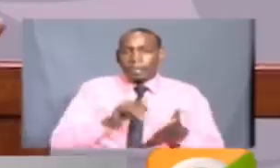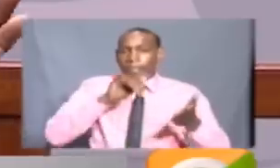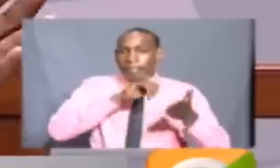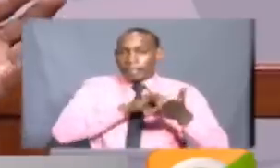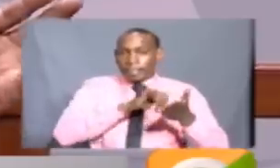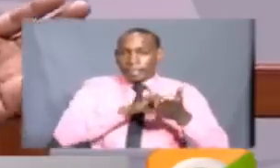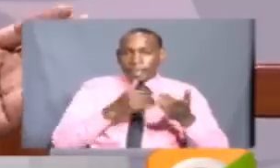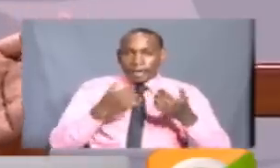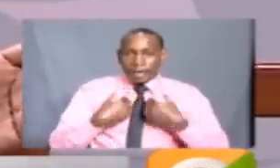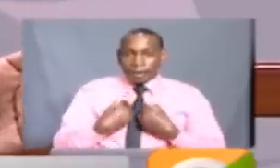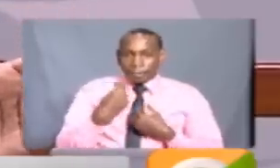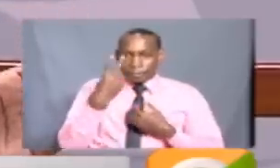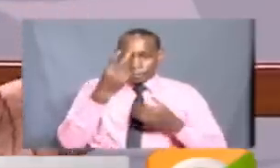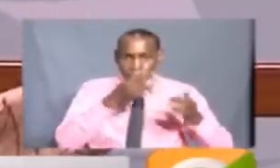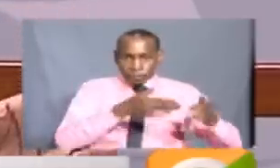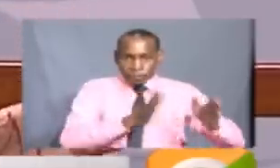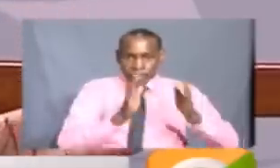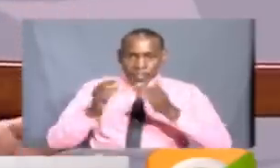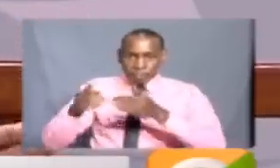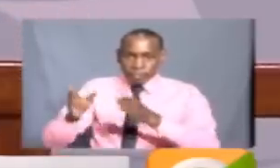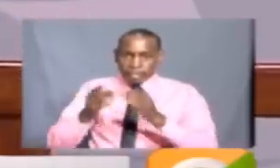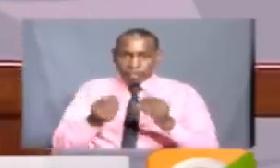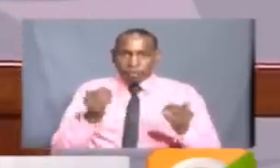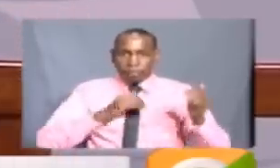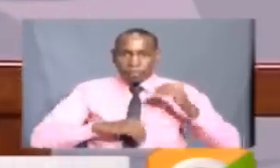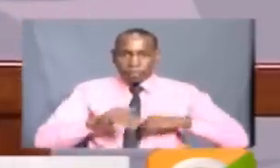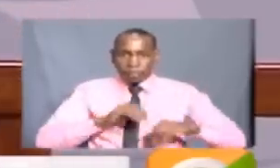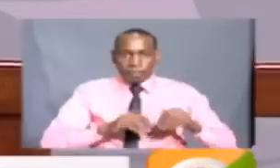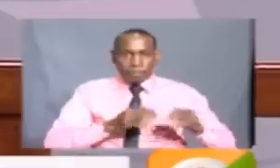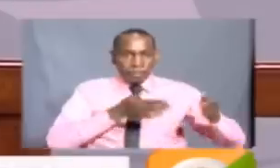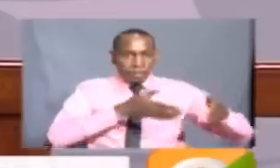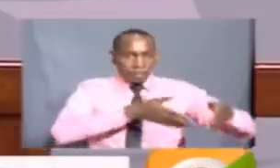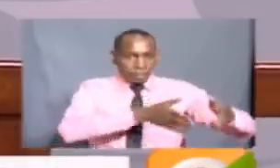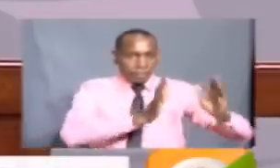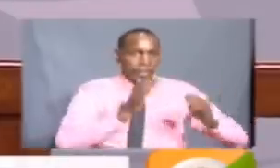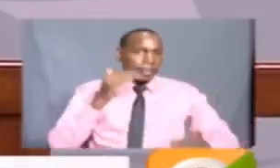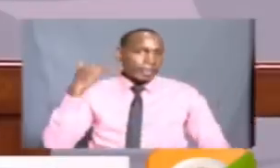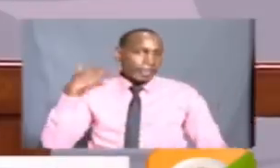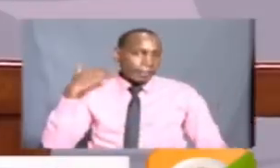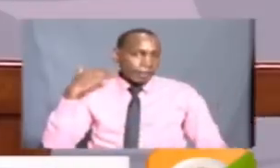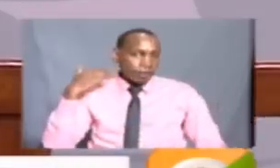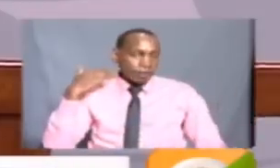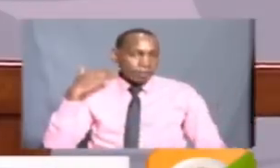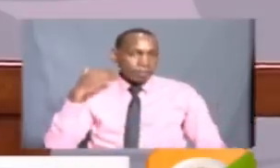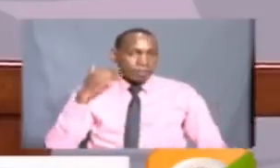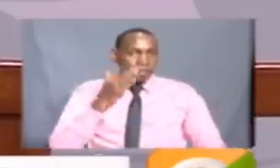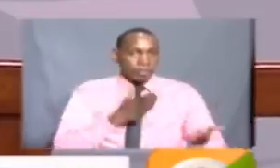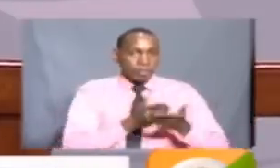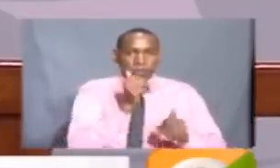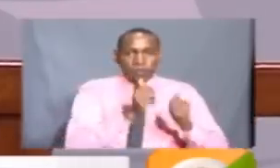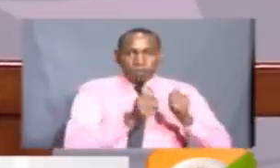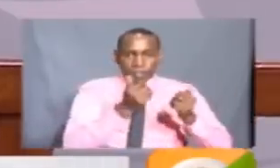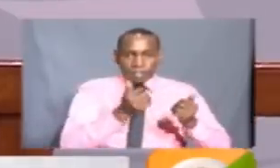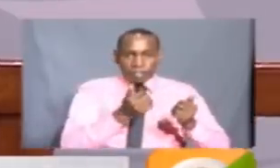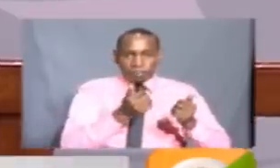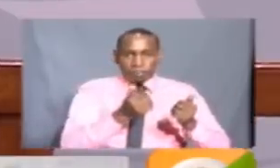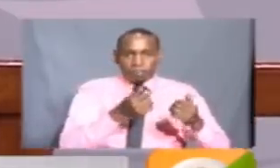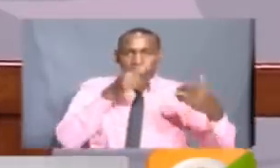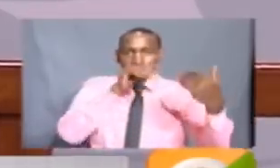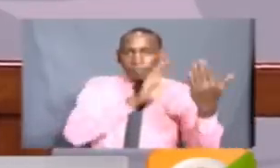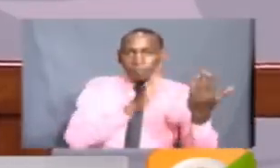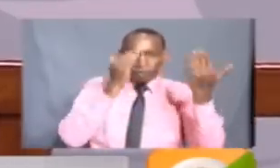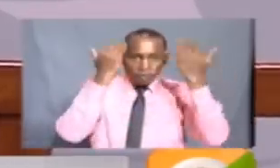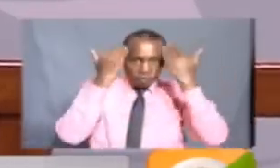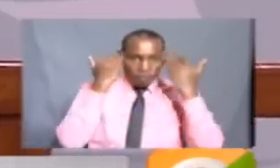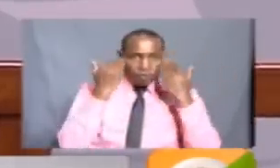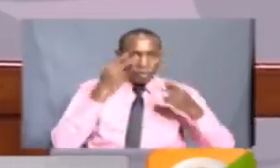there are two ways of dealing with corruption. Mm. There is the criminal path, via which they will be taken through the judicial